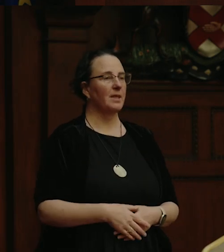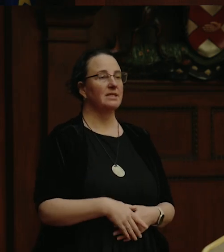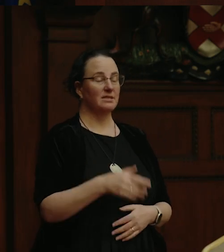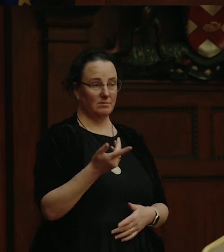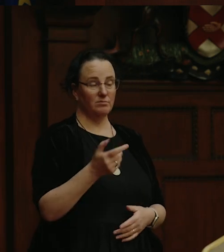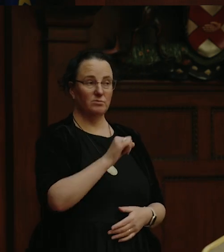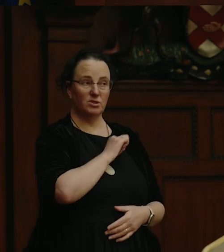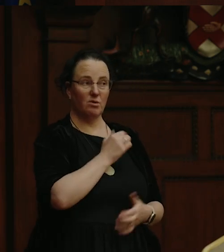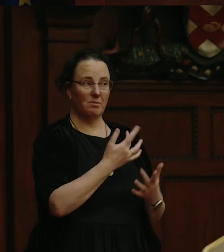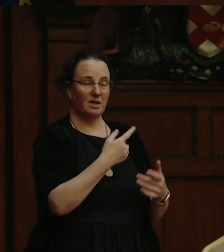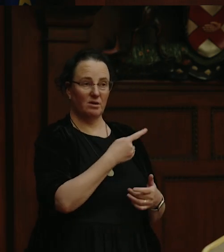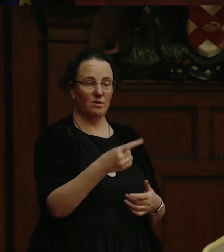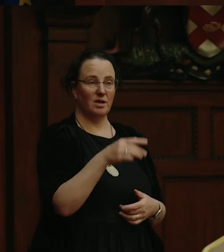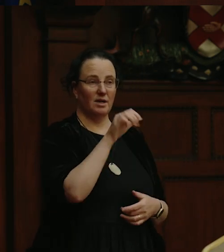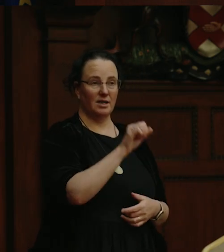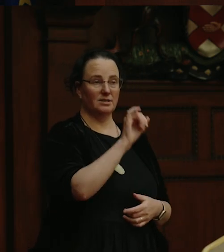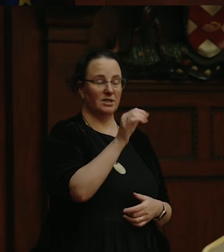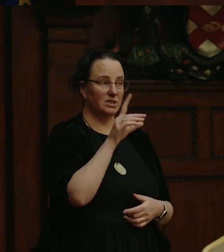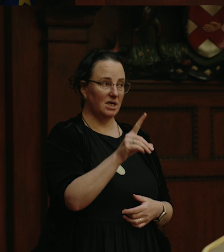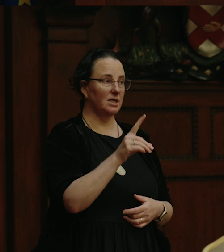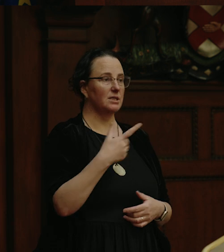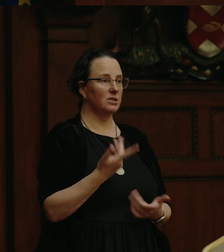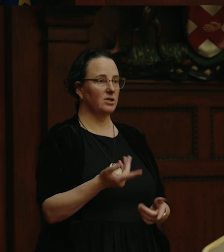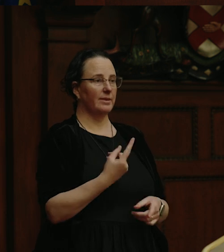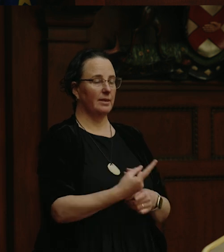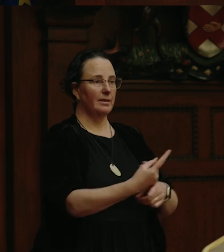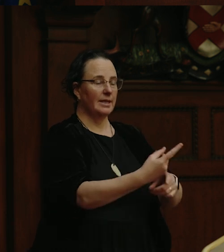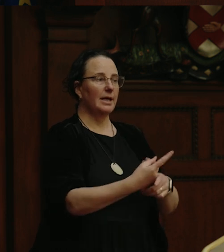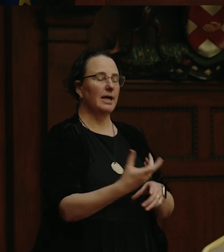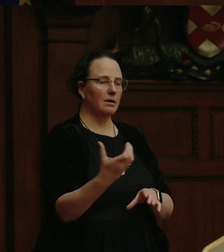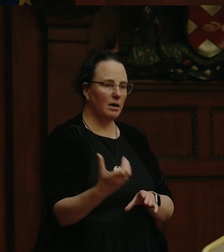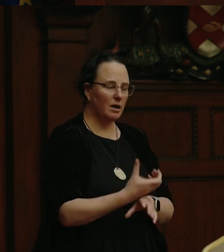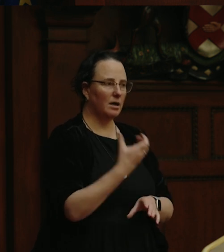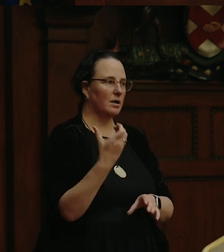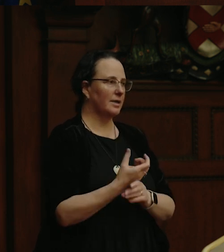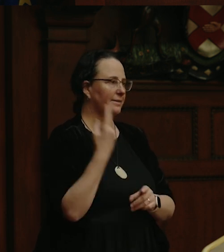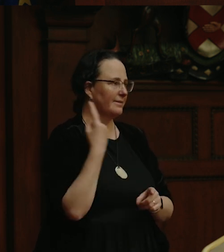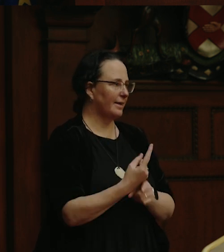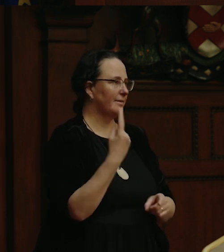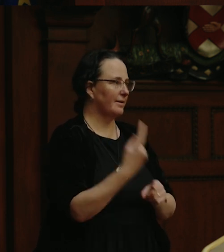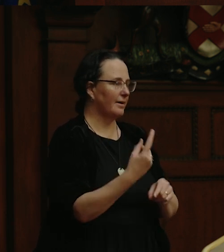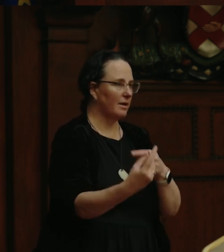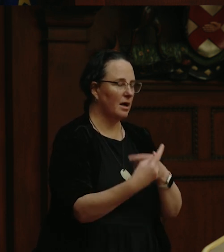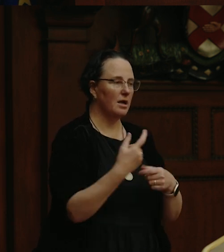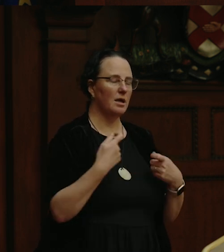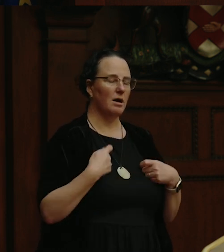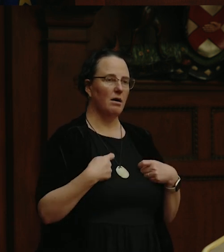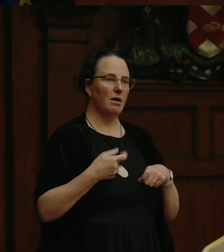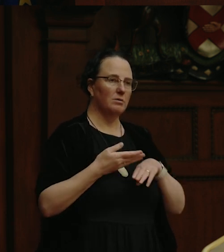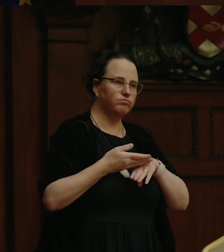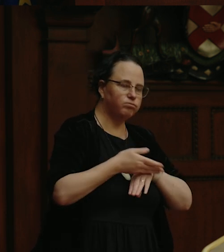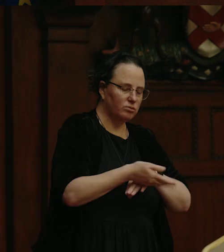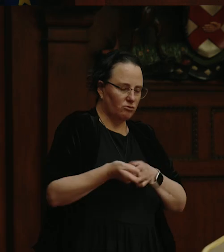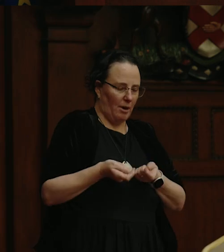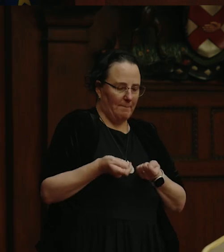as I'm sure many people in this room know. It's active, it's ongoing, it's work. There's a huge amount of effort involved in